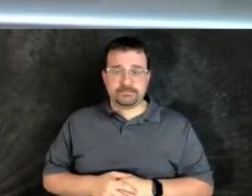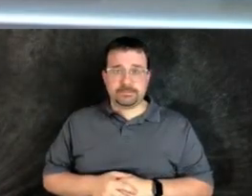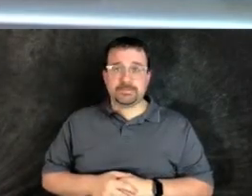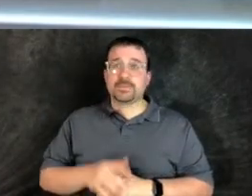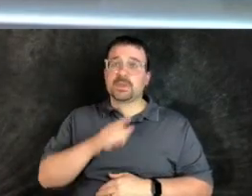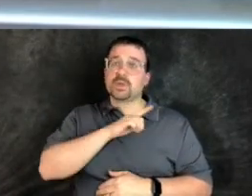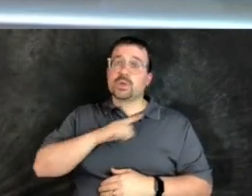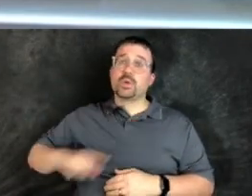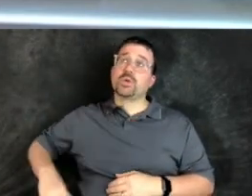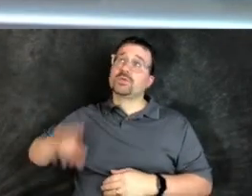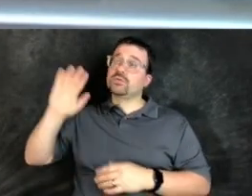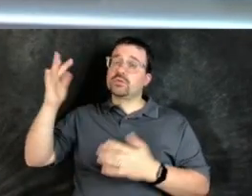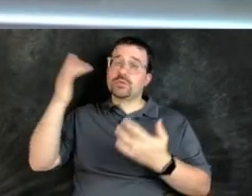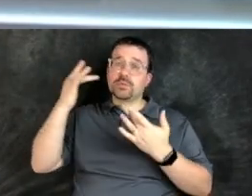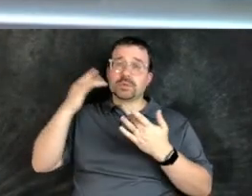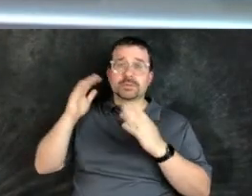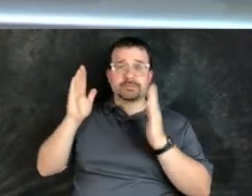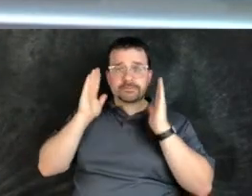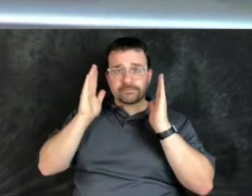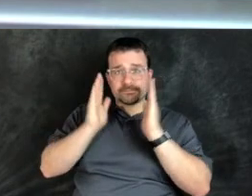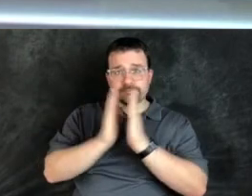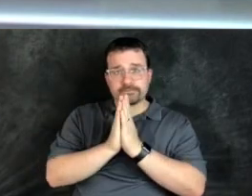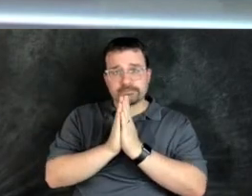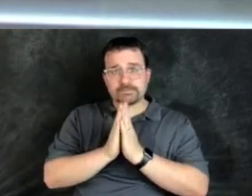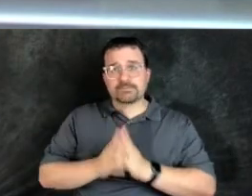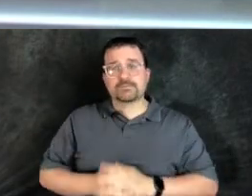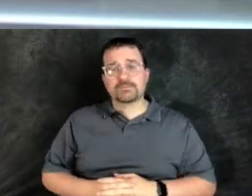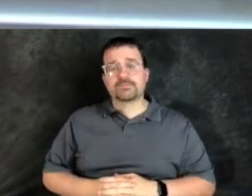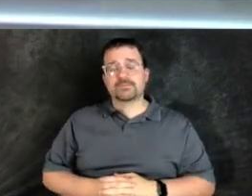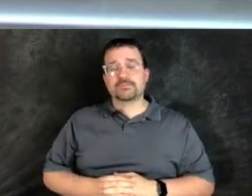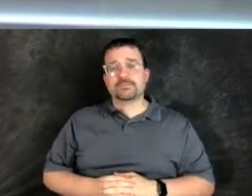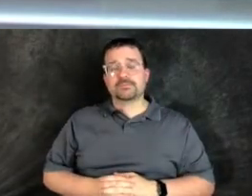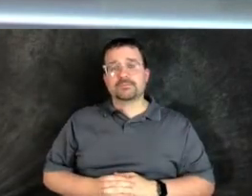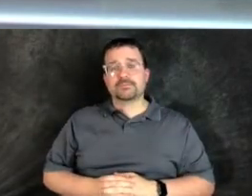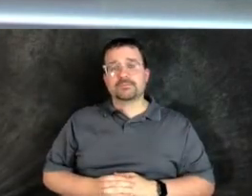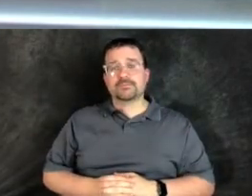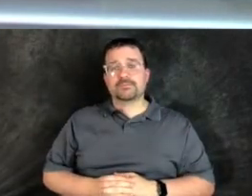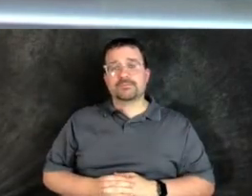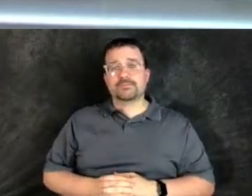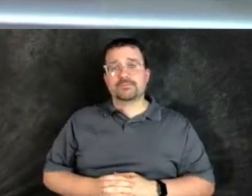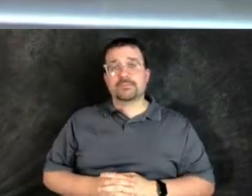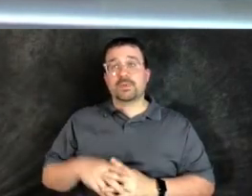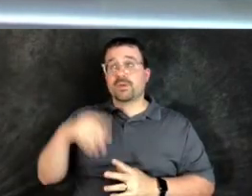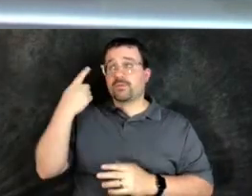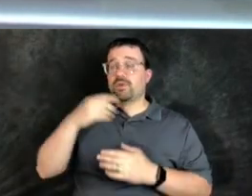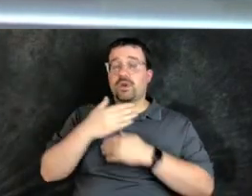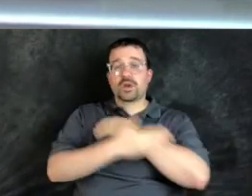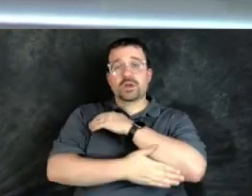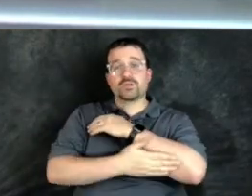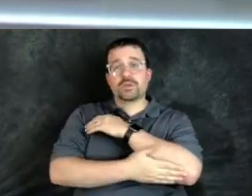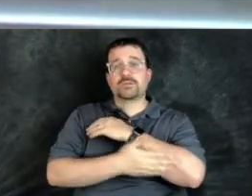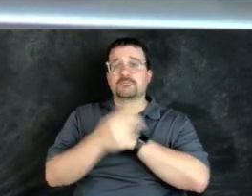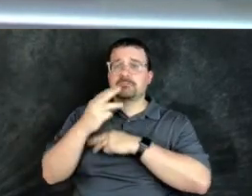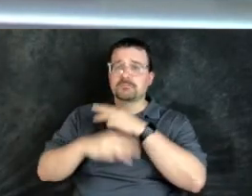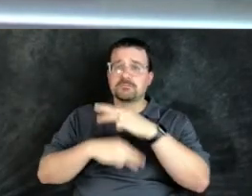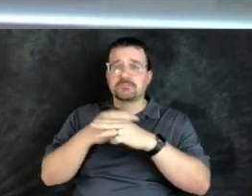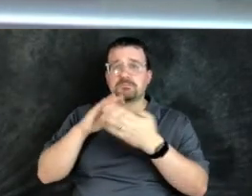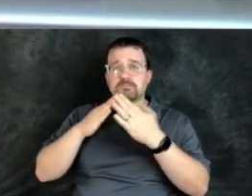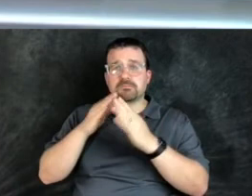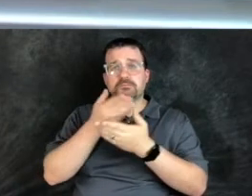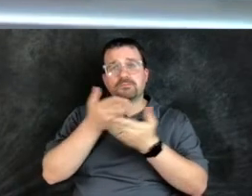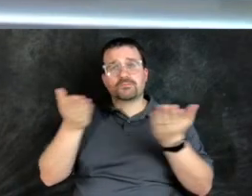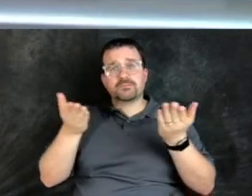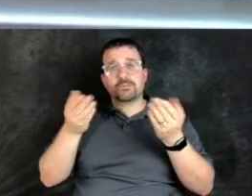Lord, in your mercy, hear our prayer. For our country and global community, enable